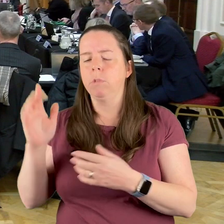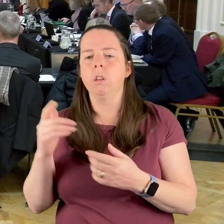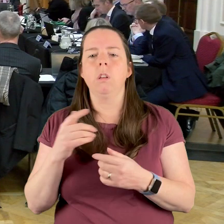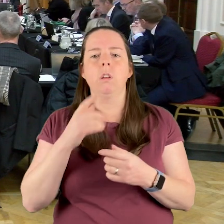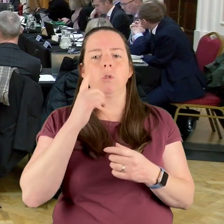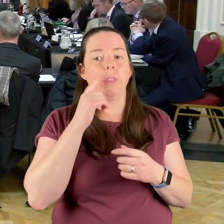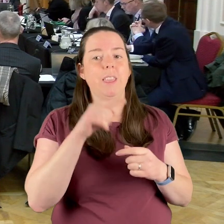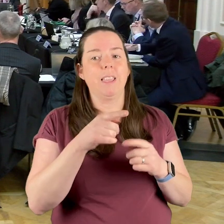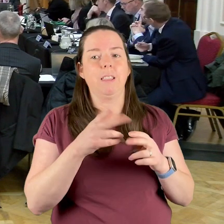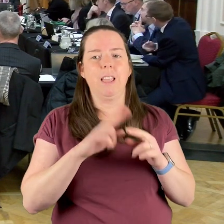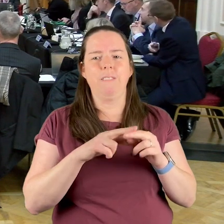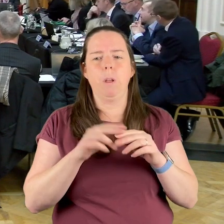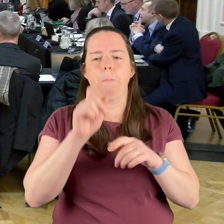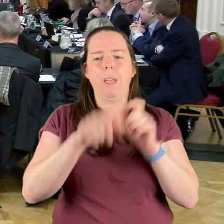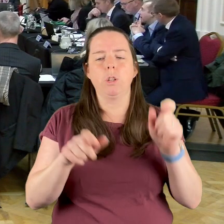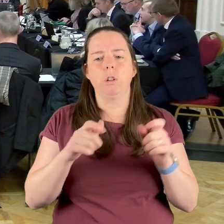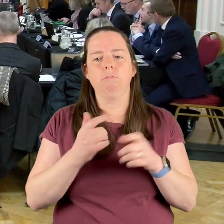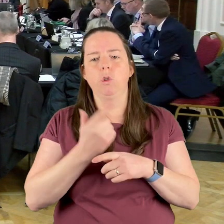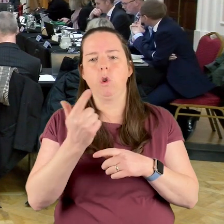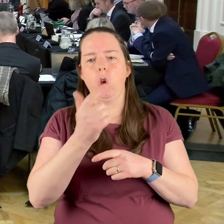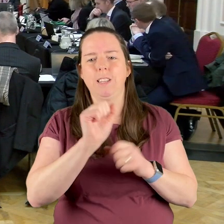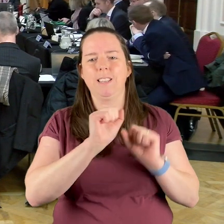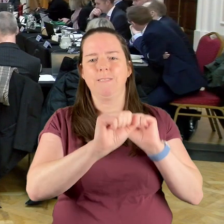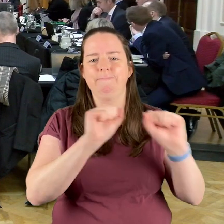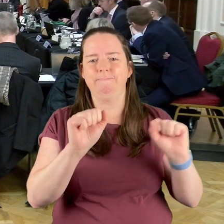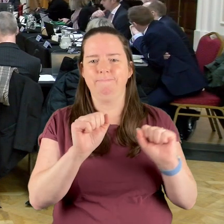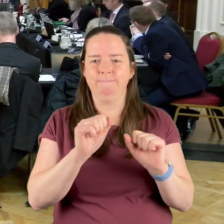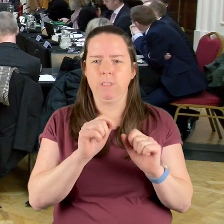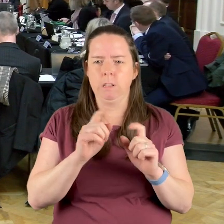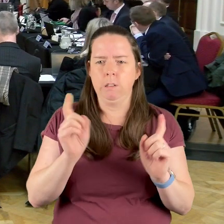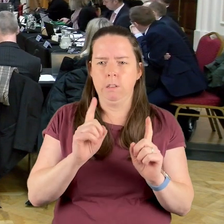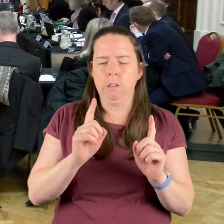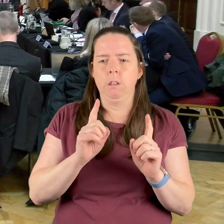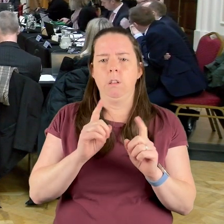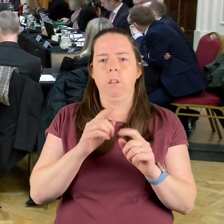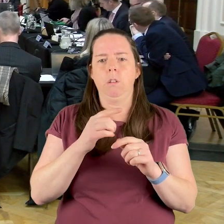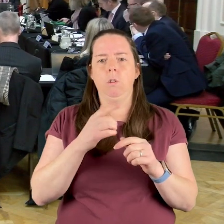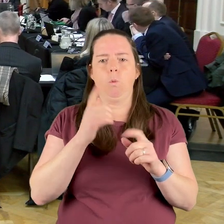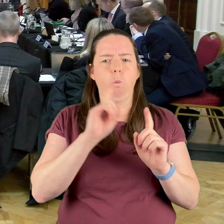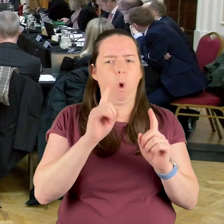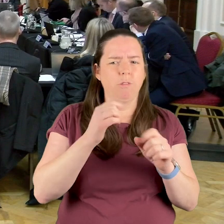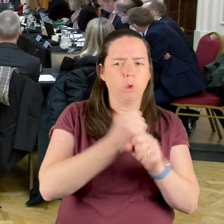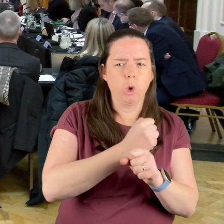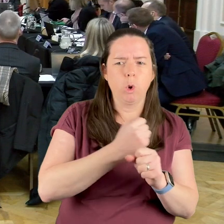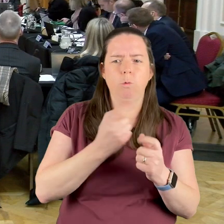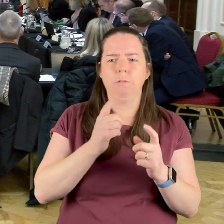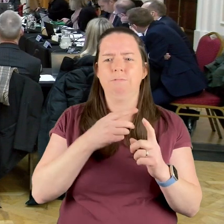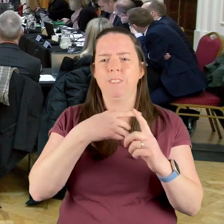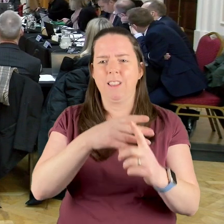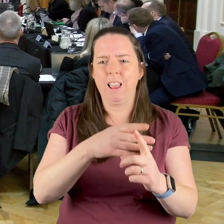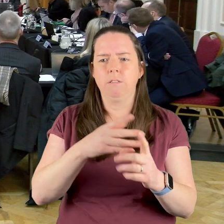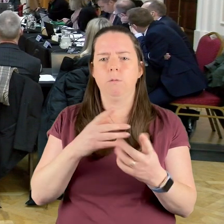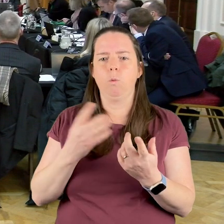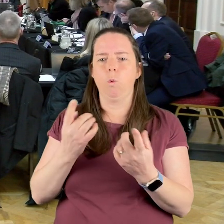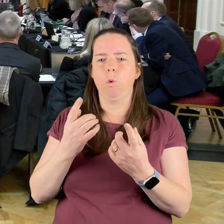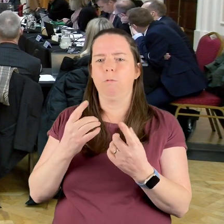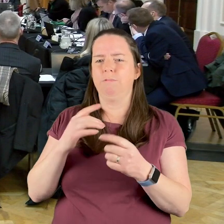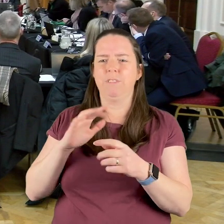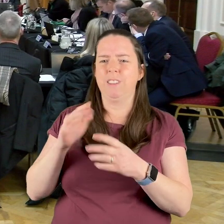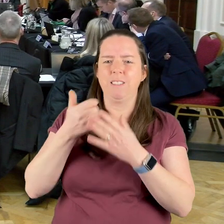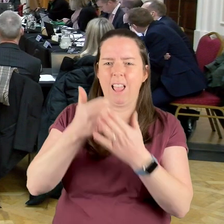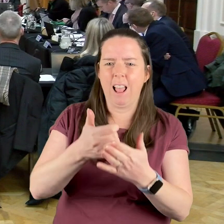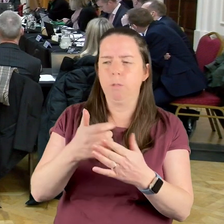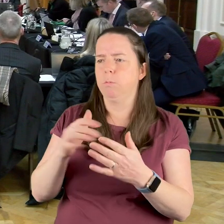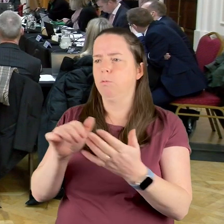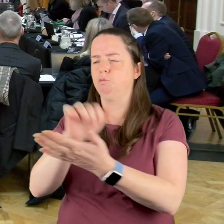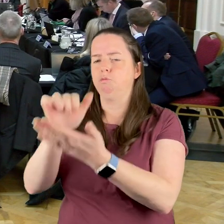and then I'll bring other members in as well. So I think if we mapped many patient journeys, there would be lots of things that we got them to do or sent